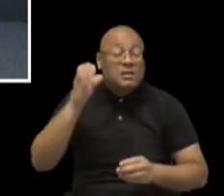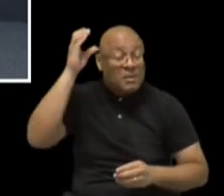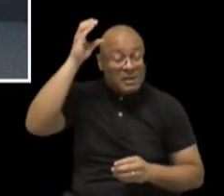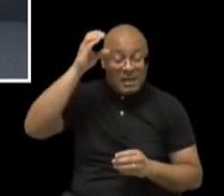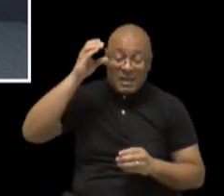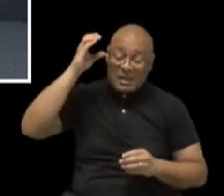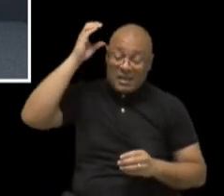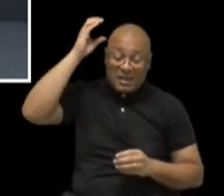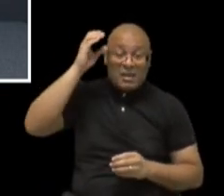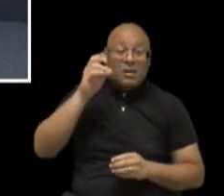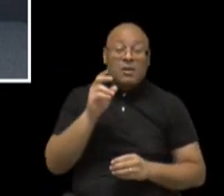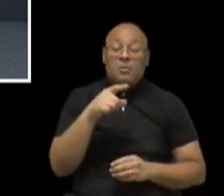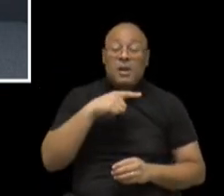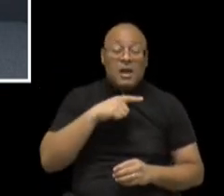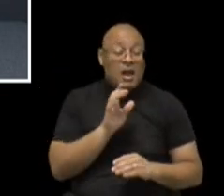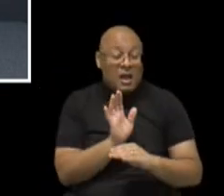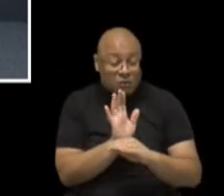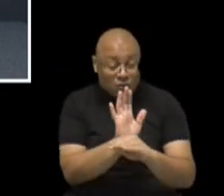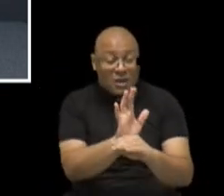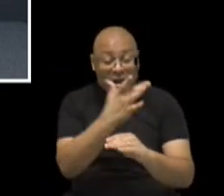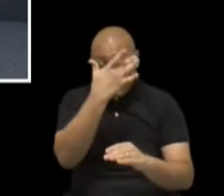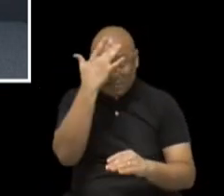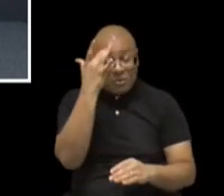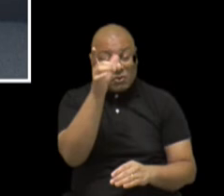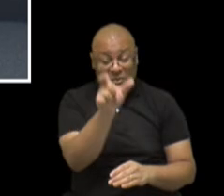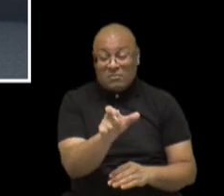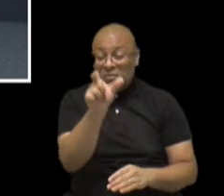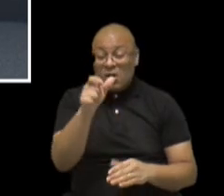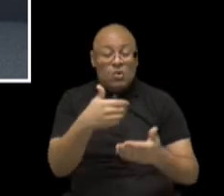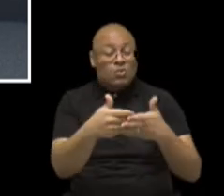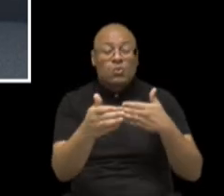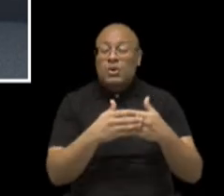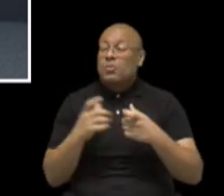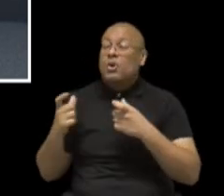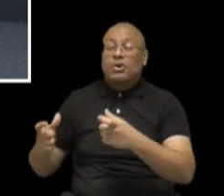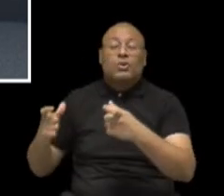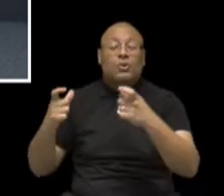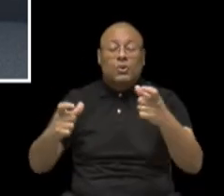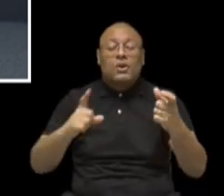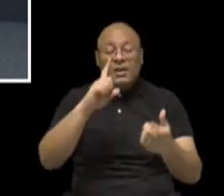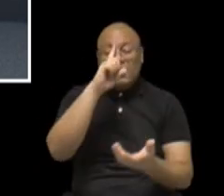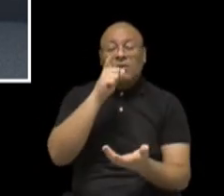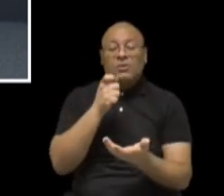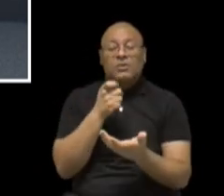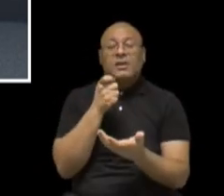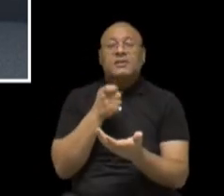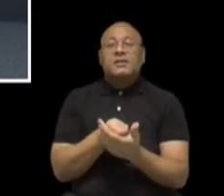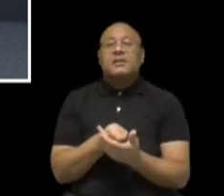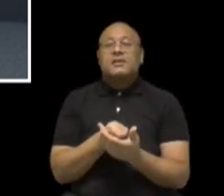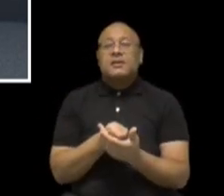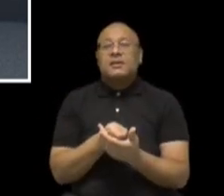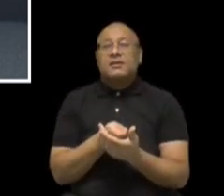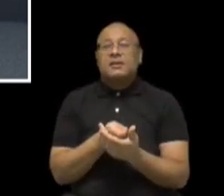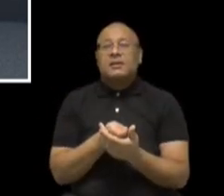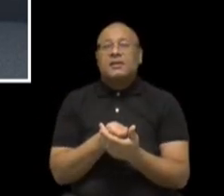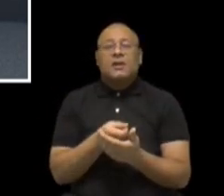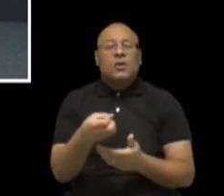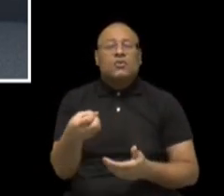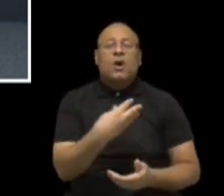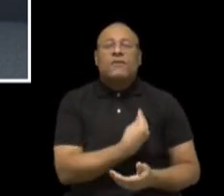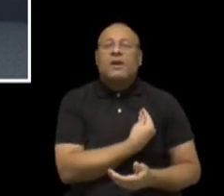and find the right people for whatever I've decided to give a new life